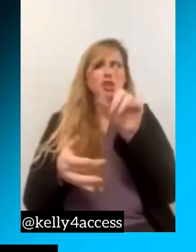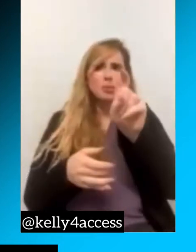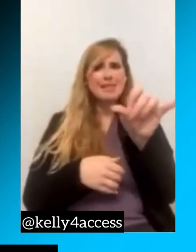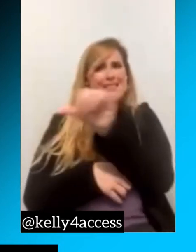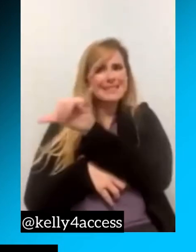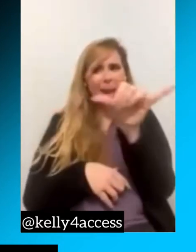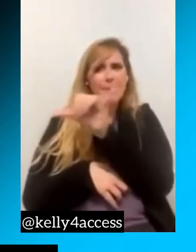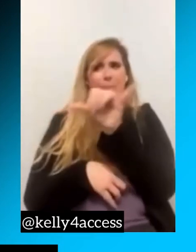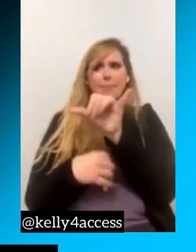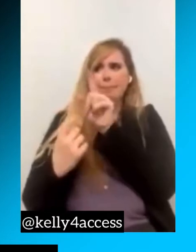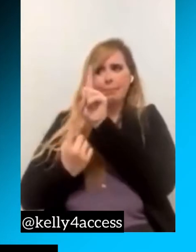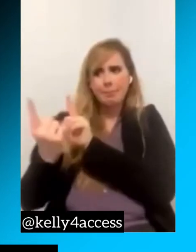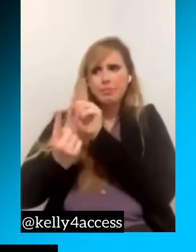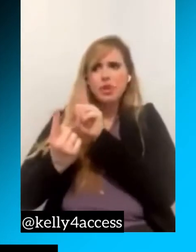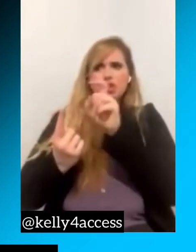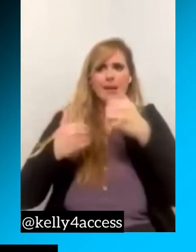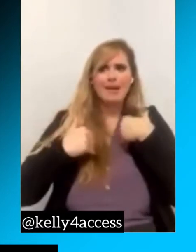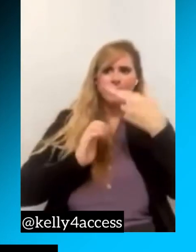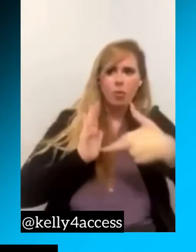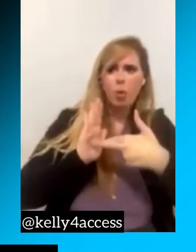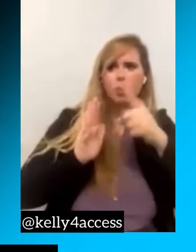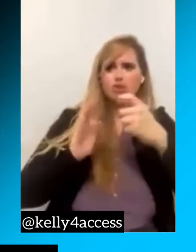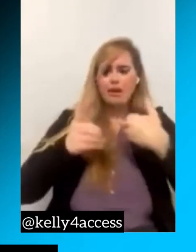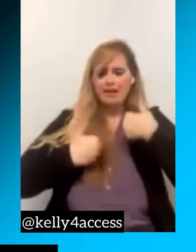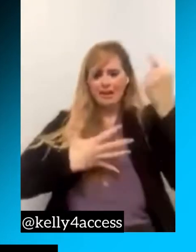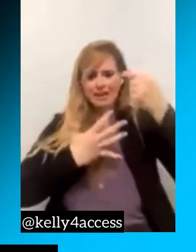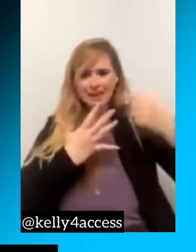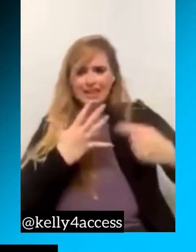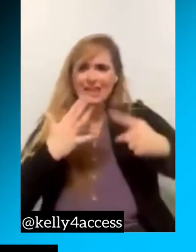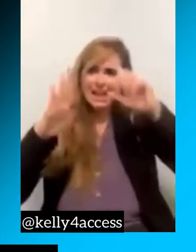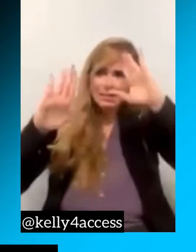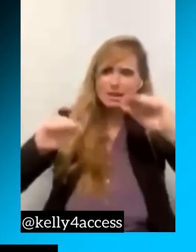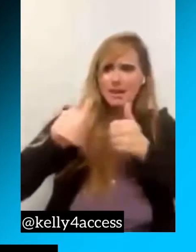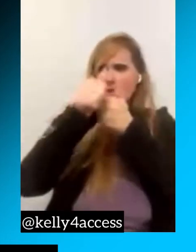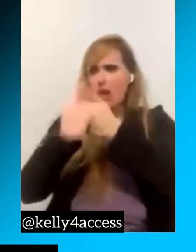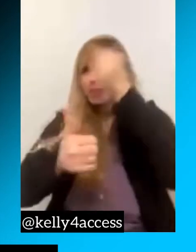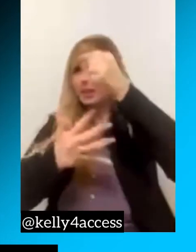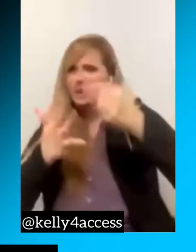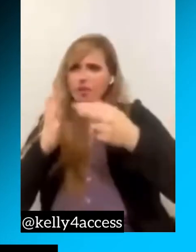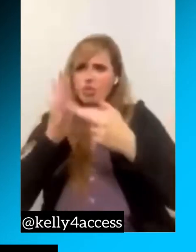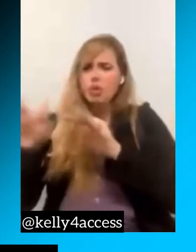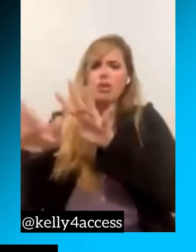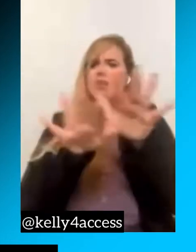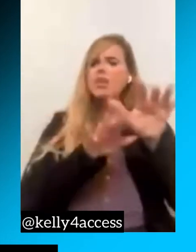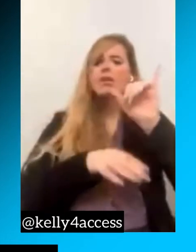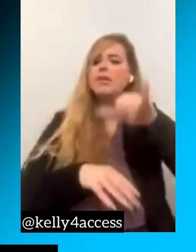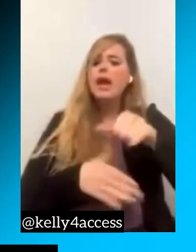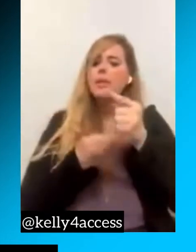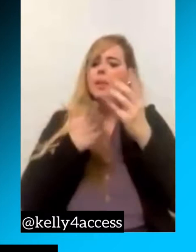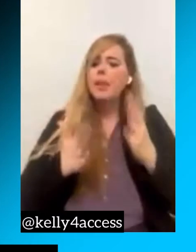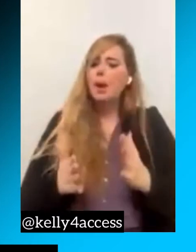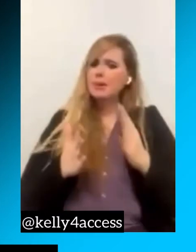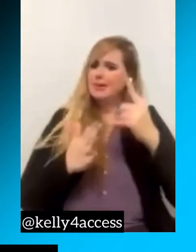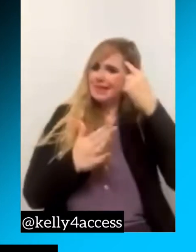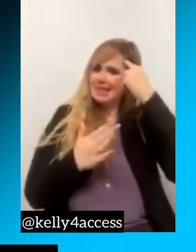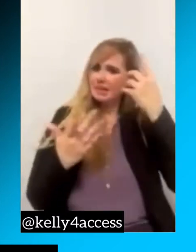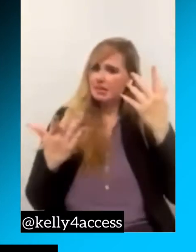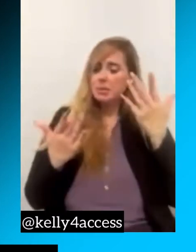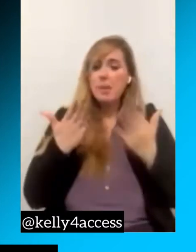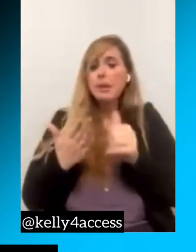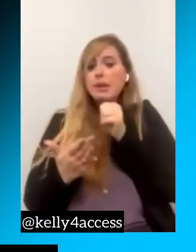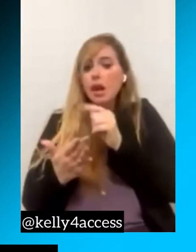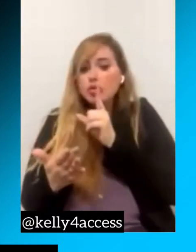are roles and expectations and things like that may or may not be true of a monogamous